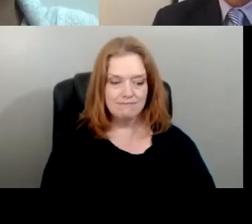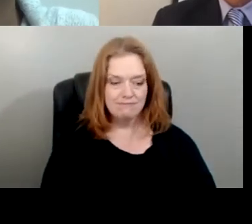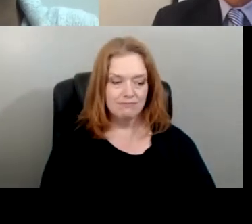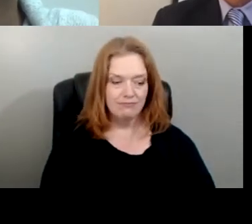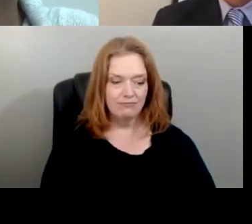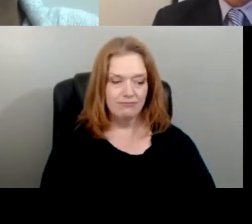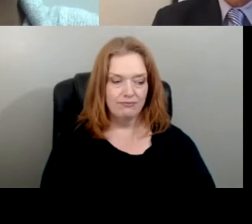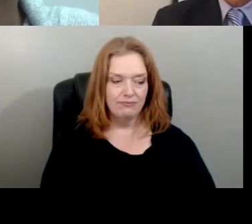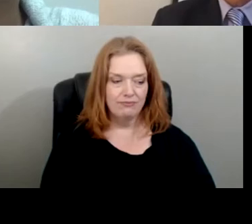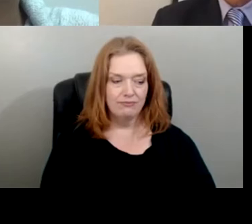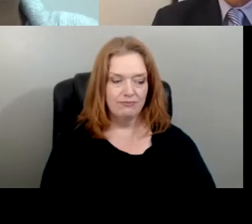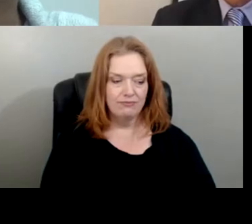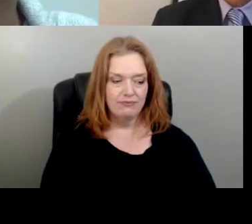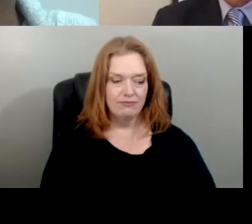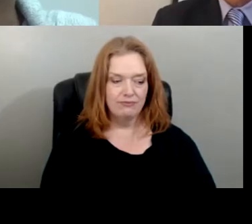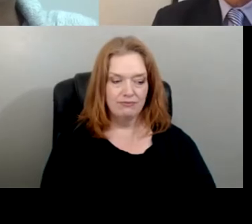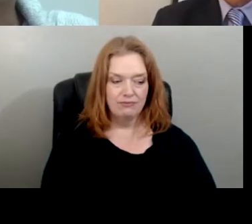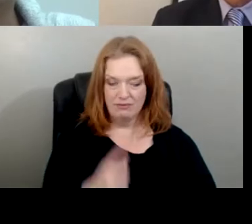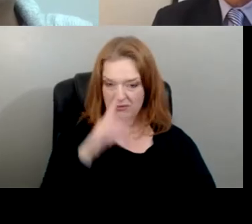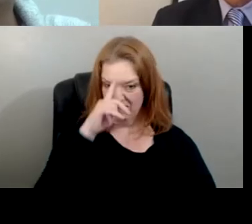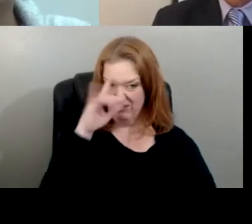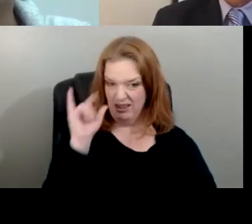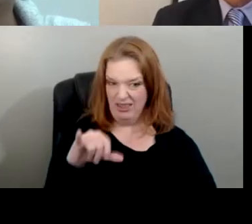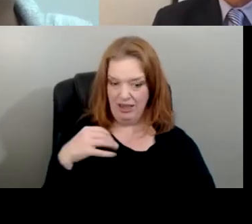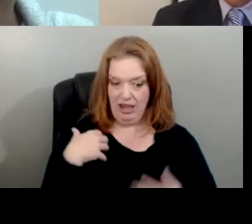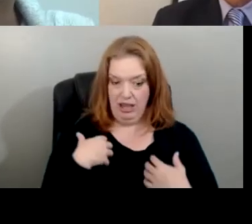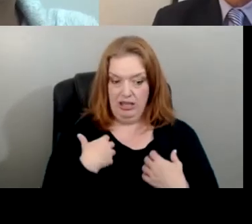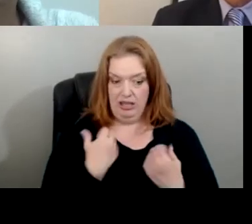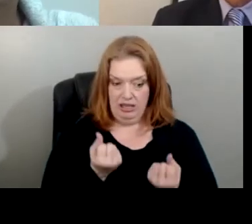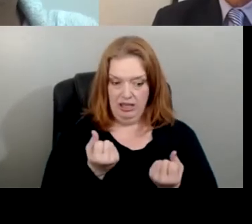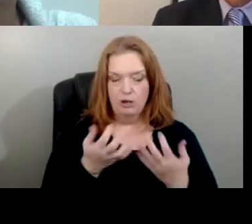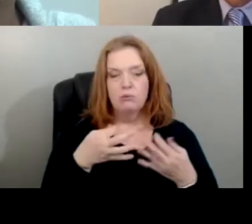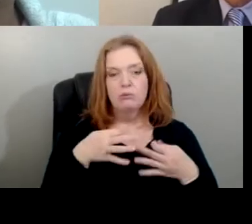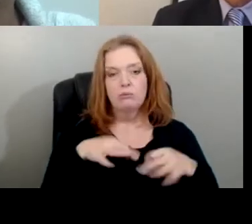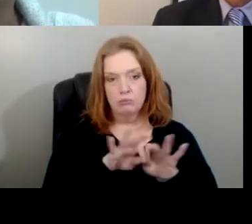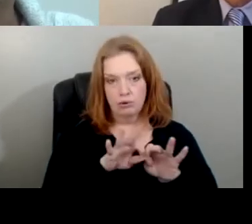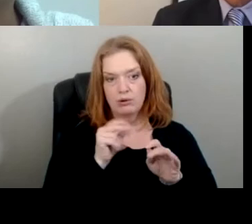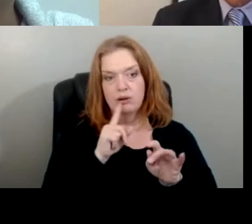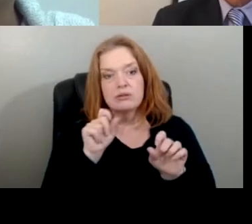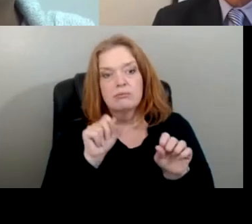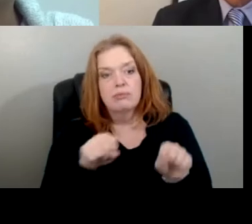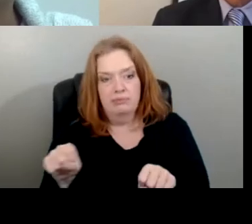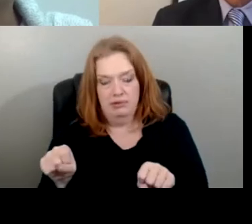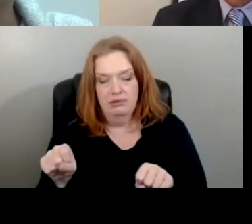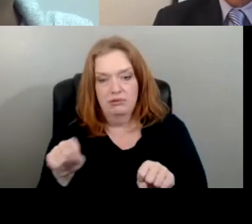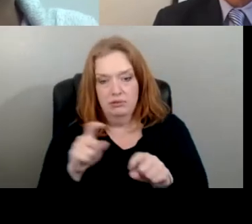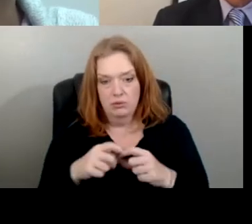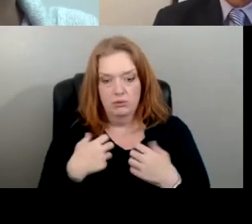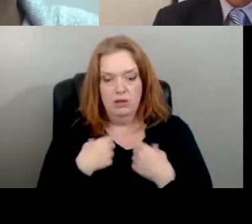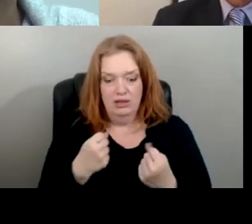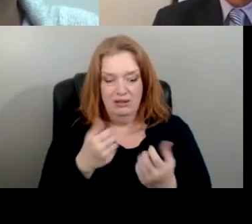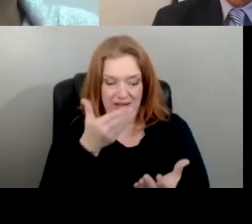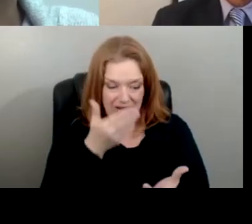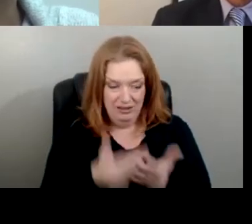I believe that healing is important, and it's possible to heal in our communities, even with the violence, even though